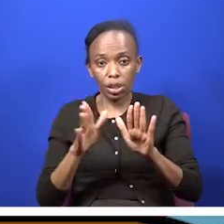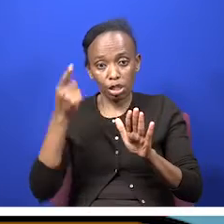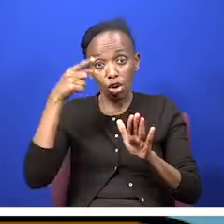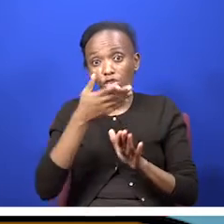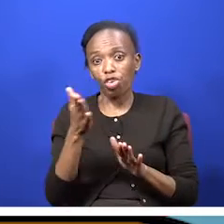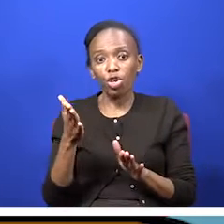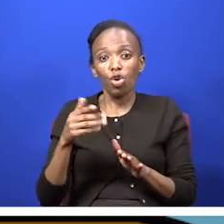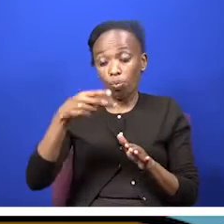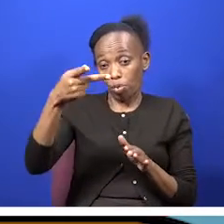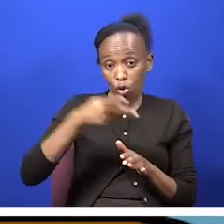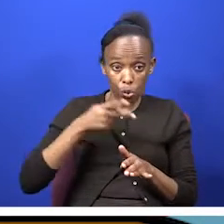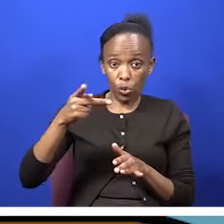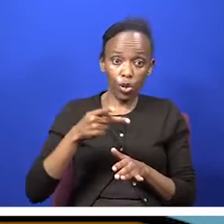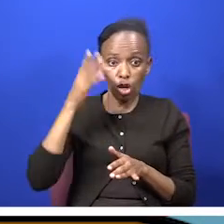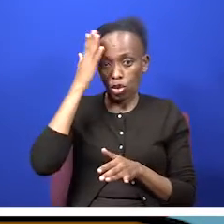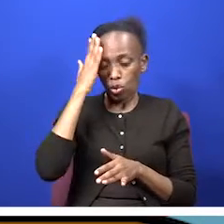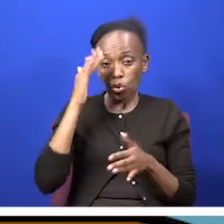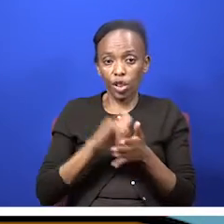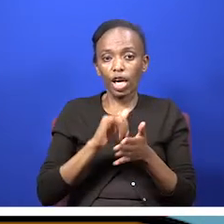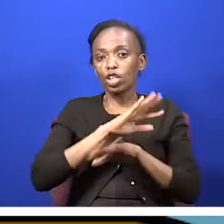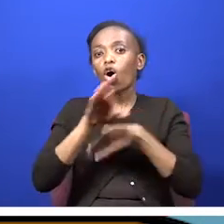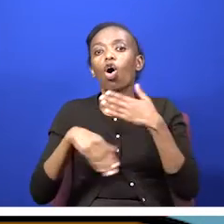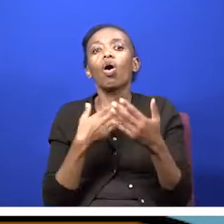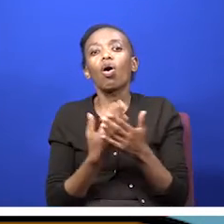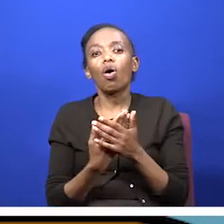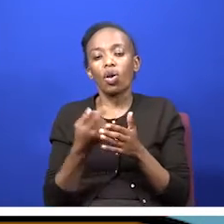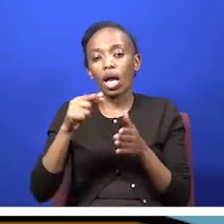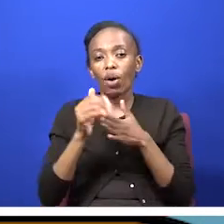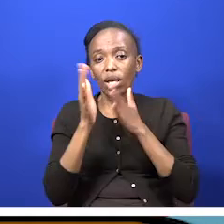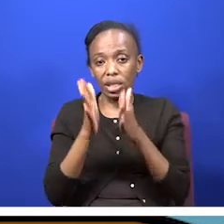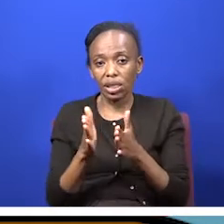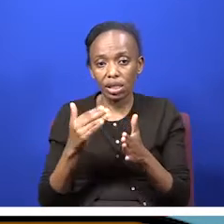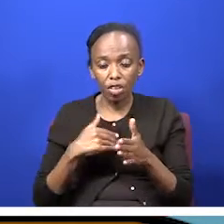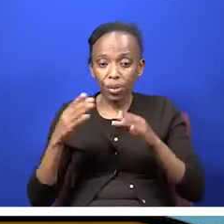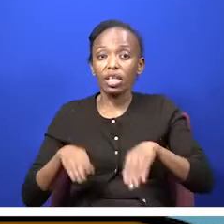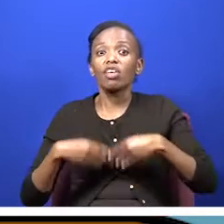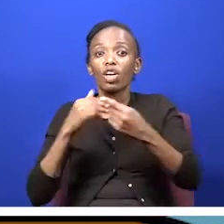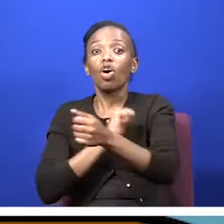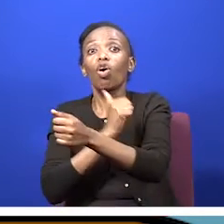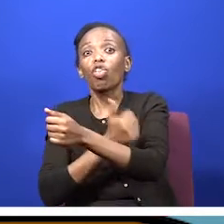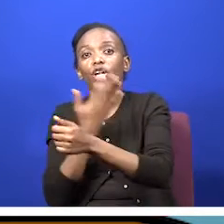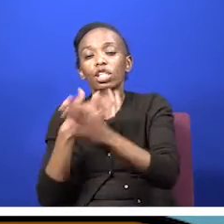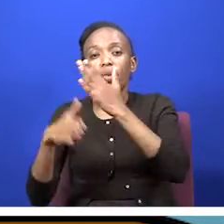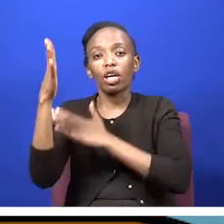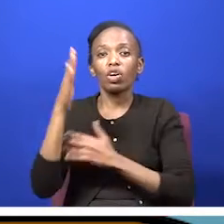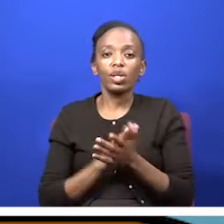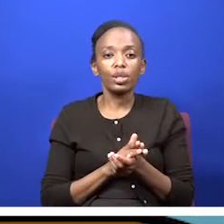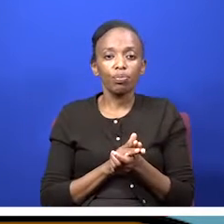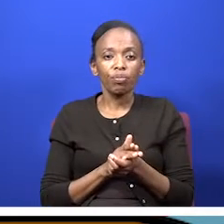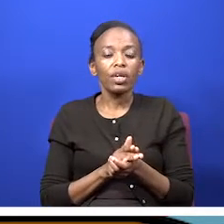is important for you and me to know that all our leaders have been given authority